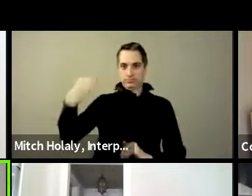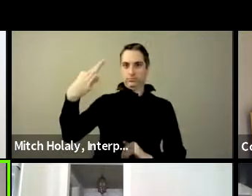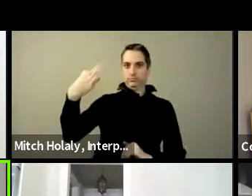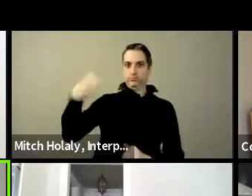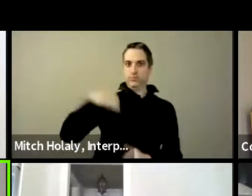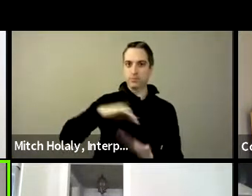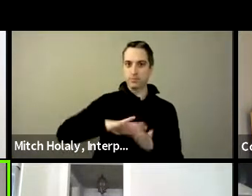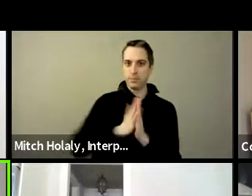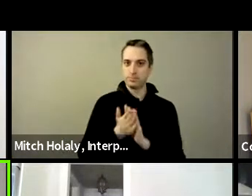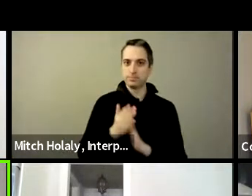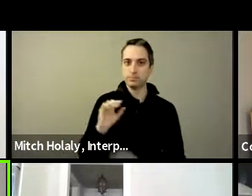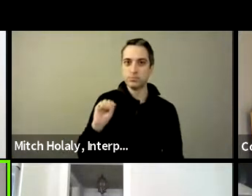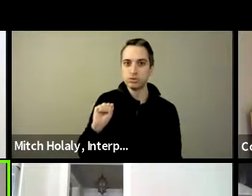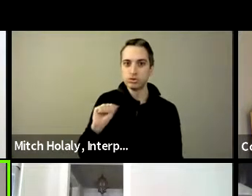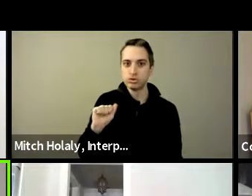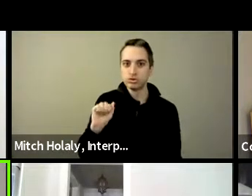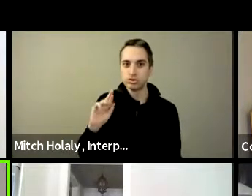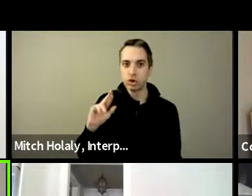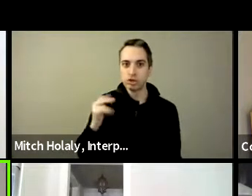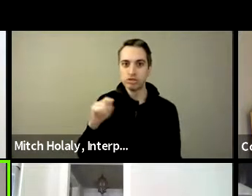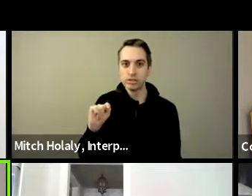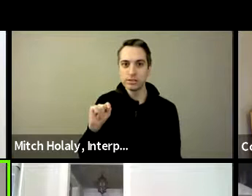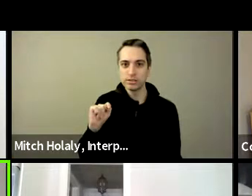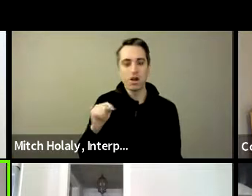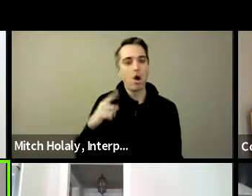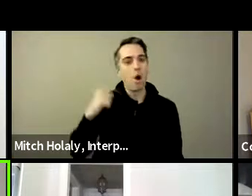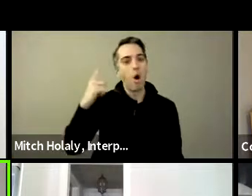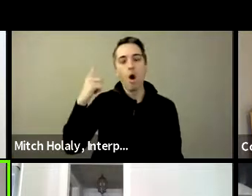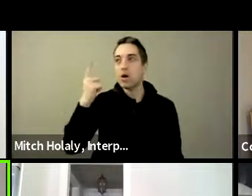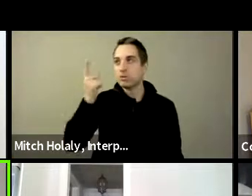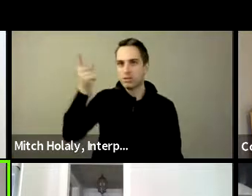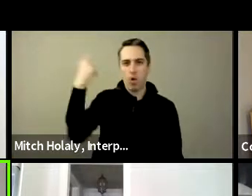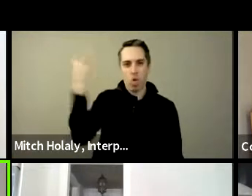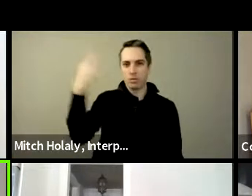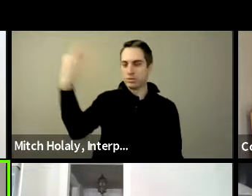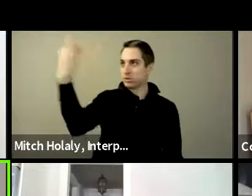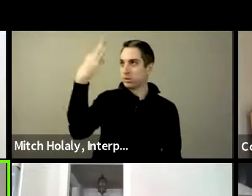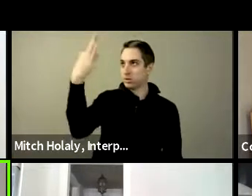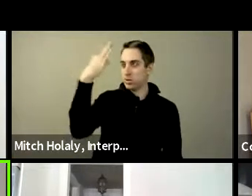And when he talked to our group, it was always about taking care of your people.